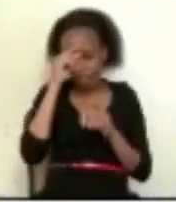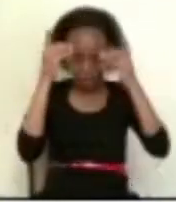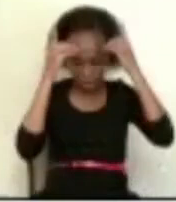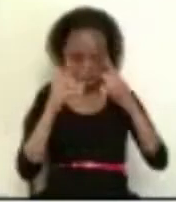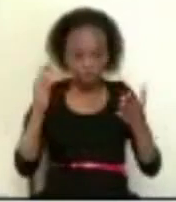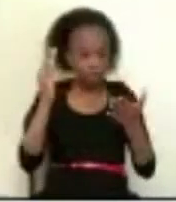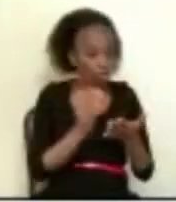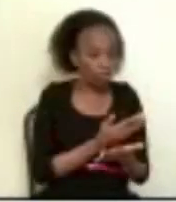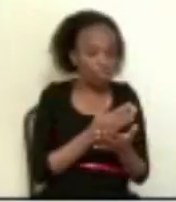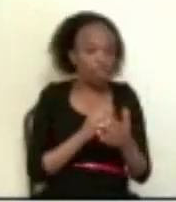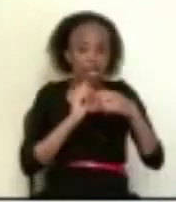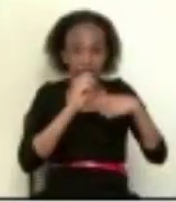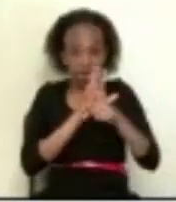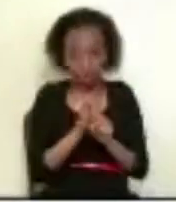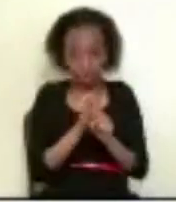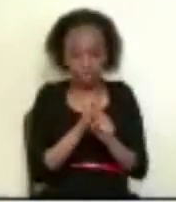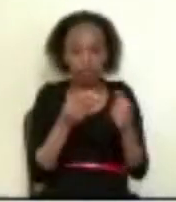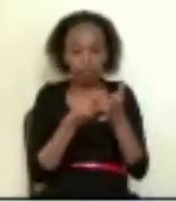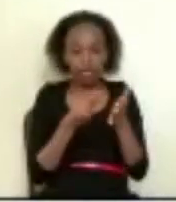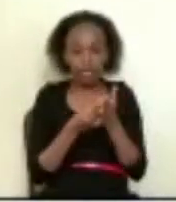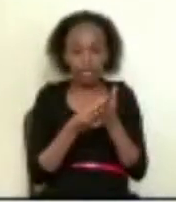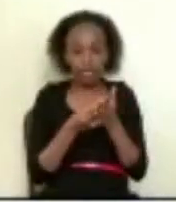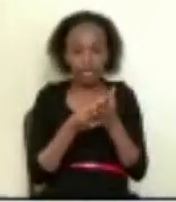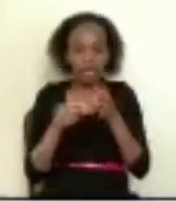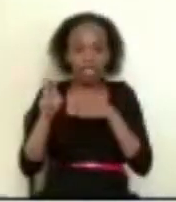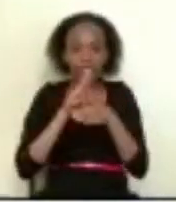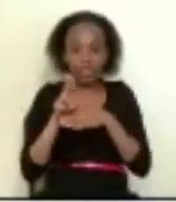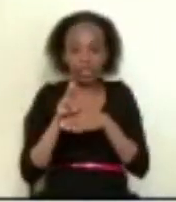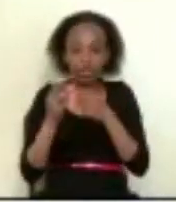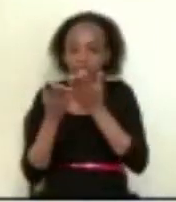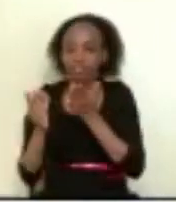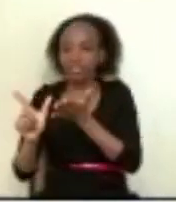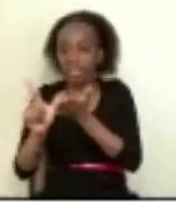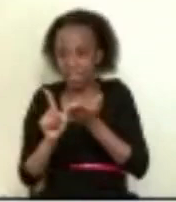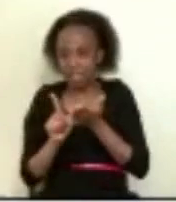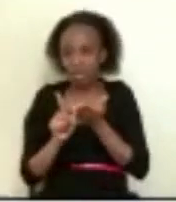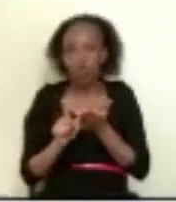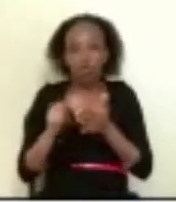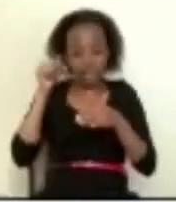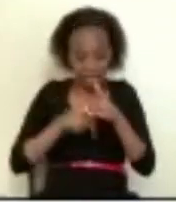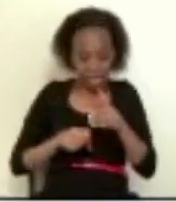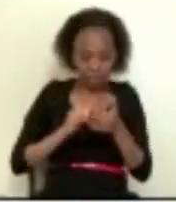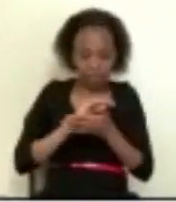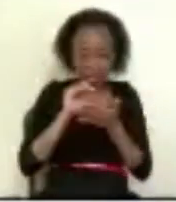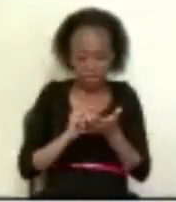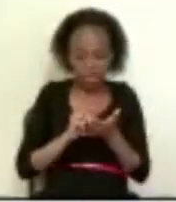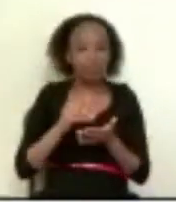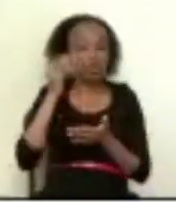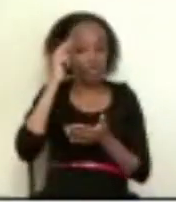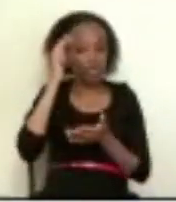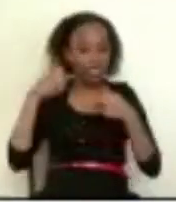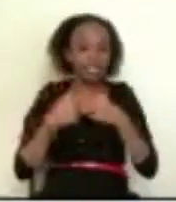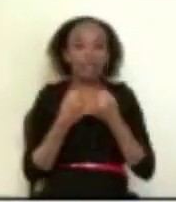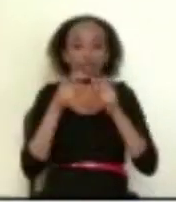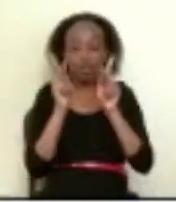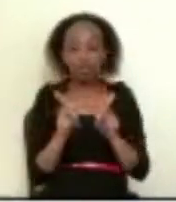grant to pay and use it towards servicing debt was the reason this happened. People